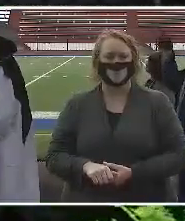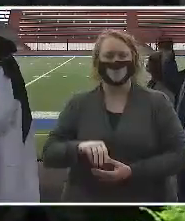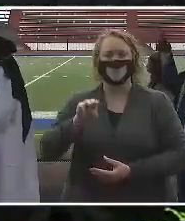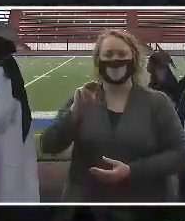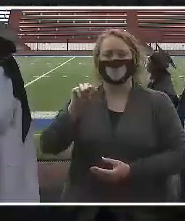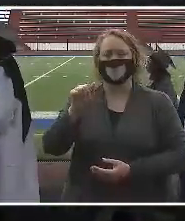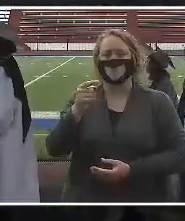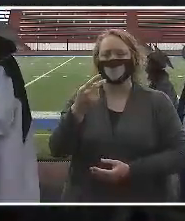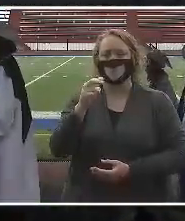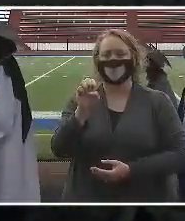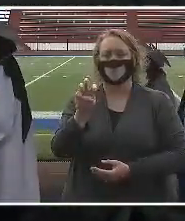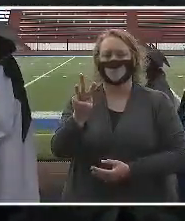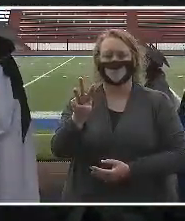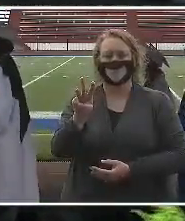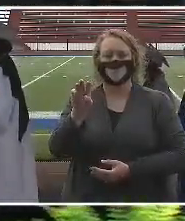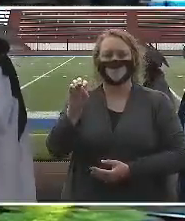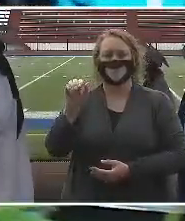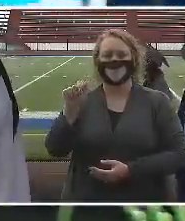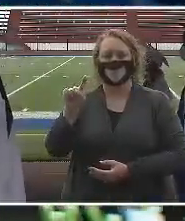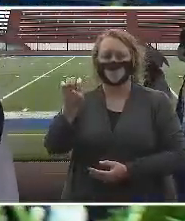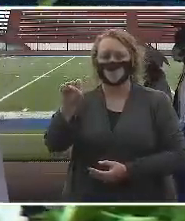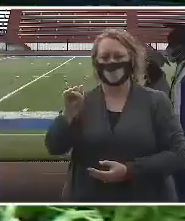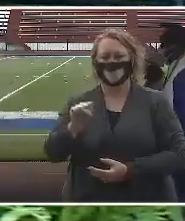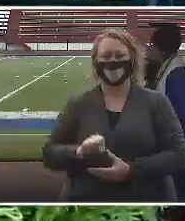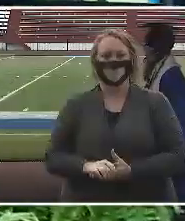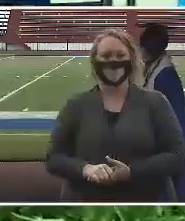Matthew Oakes.